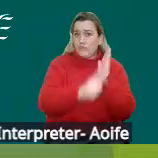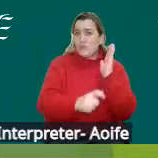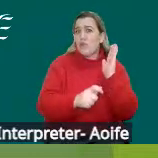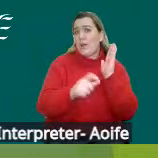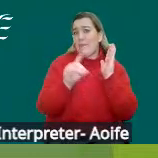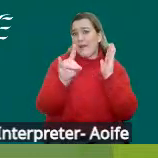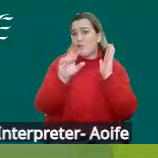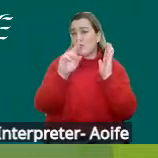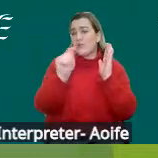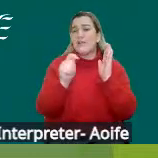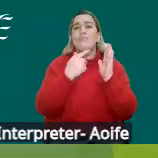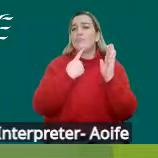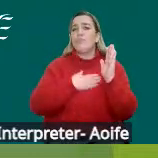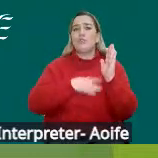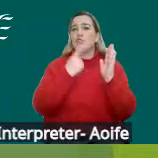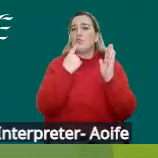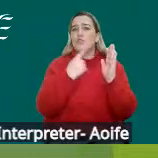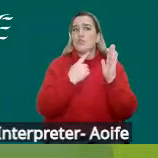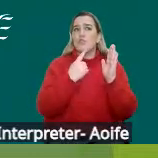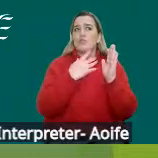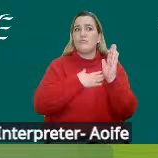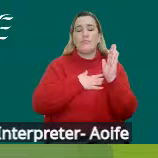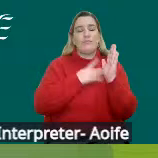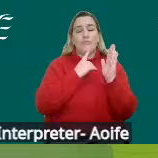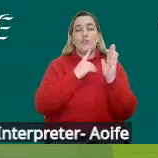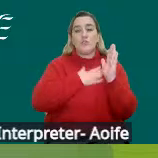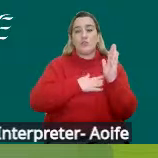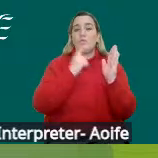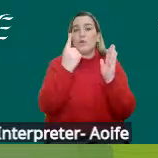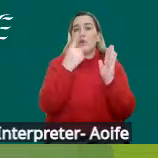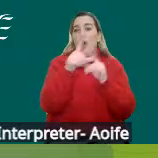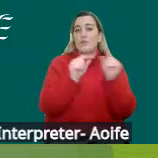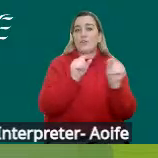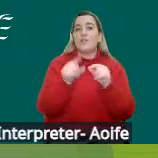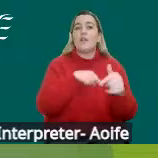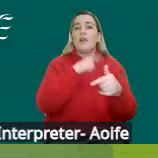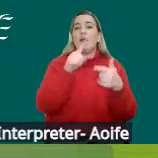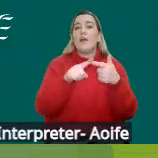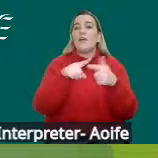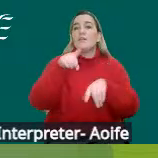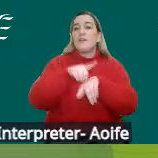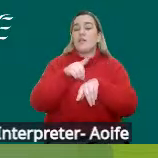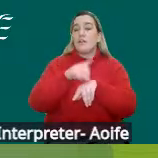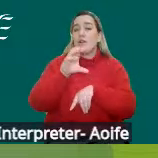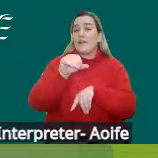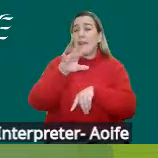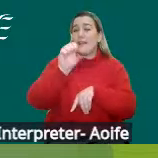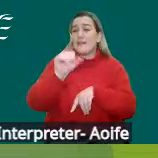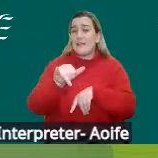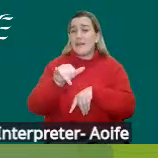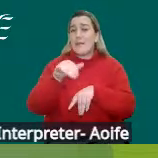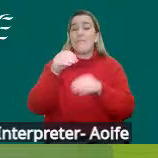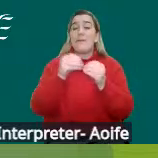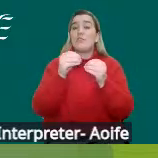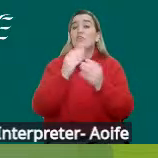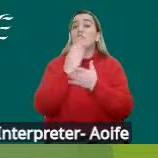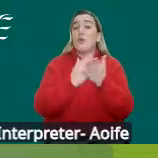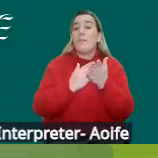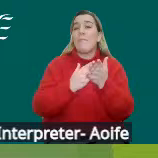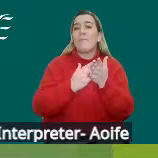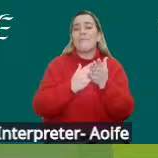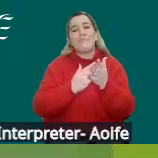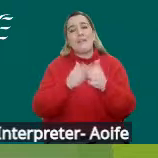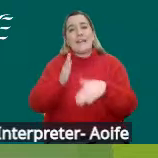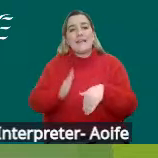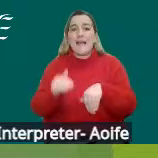do. So are there side effects? Yes, and Dr. Casey mentioned some of those. And if you were with us, we will go through all that with